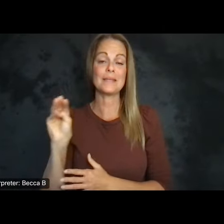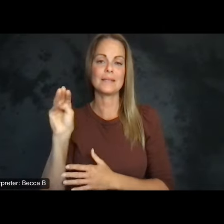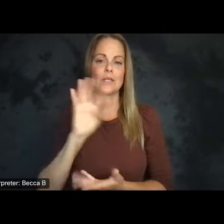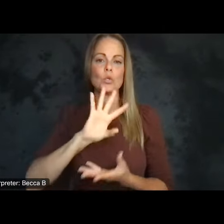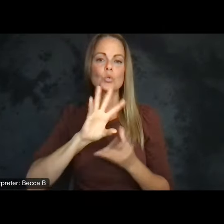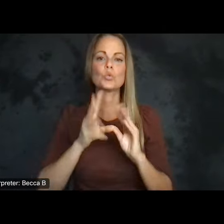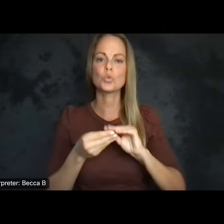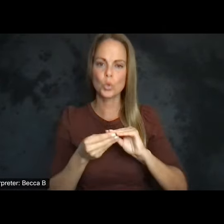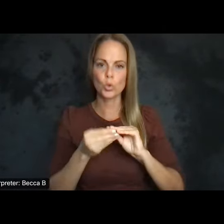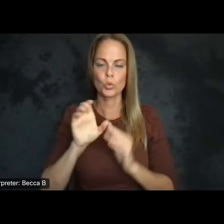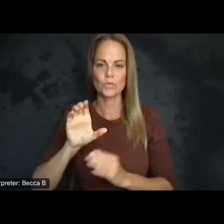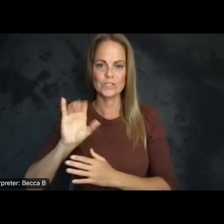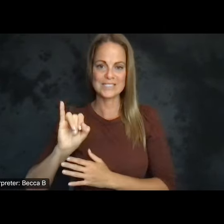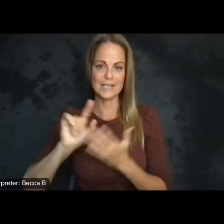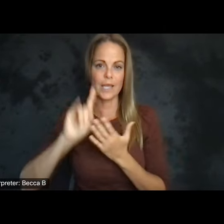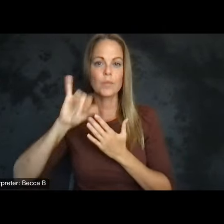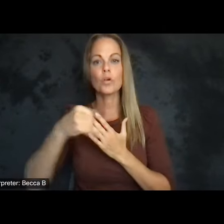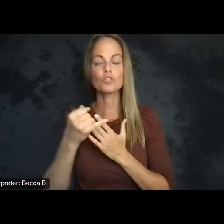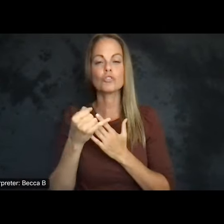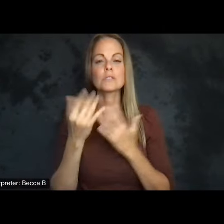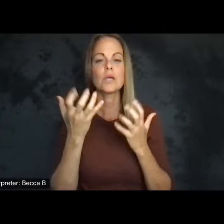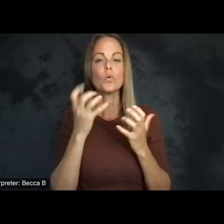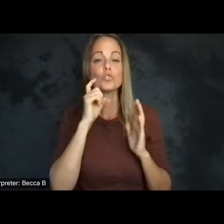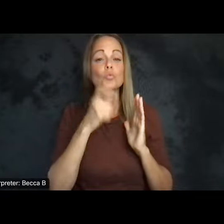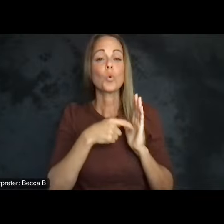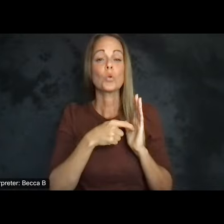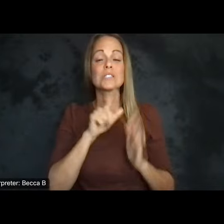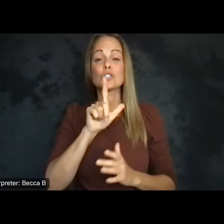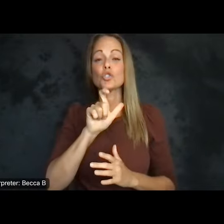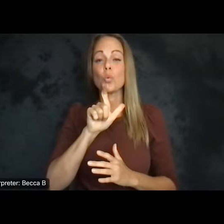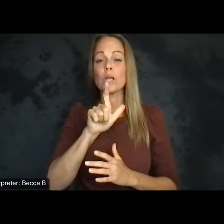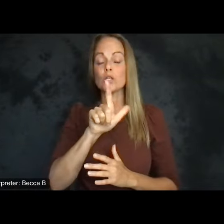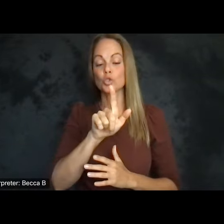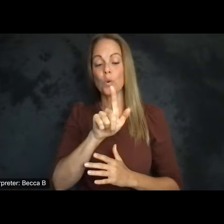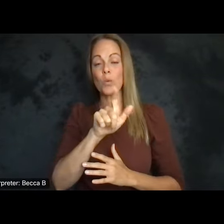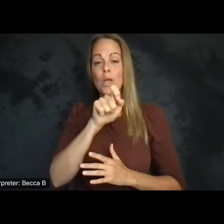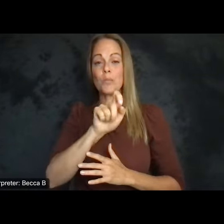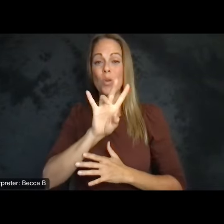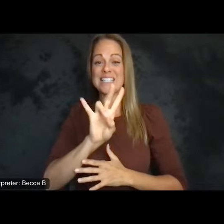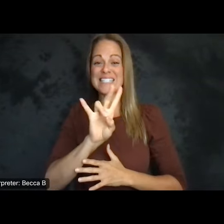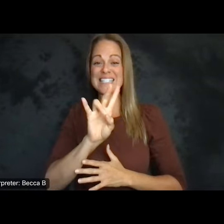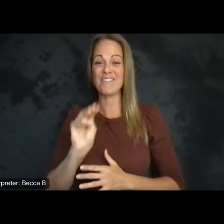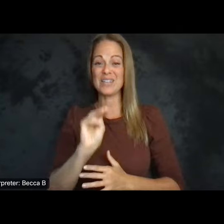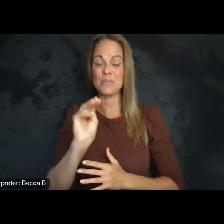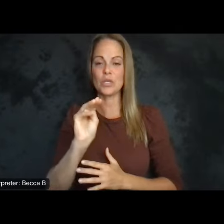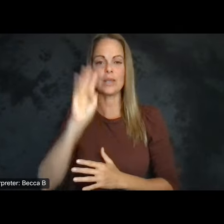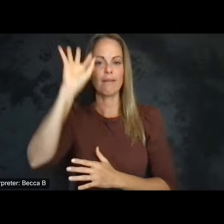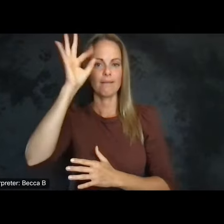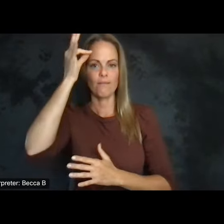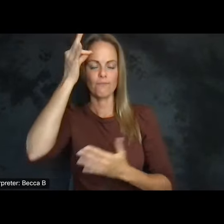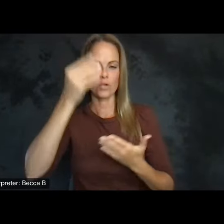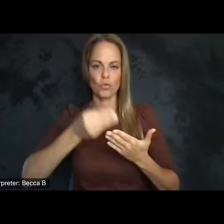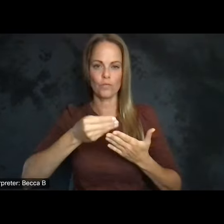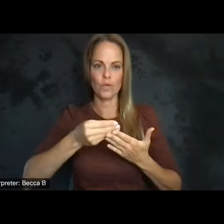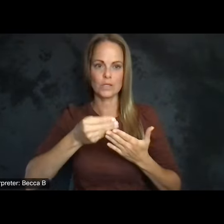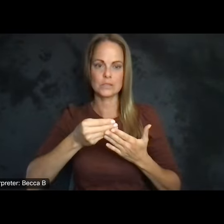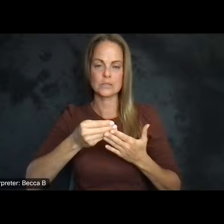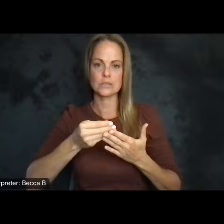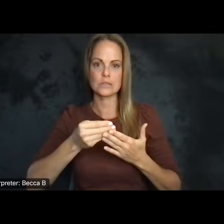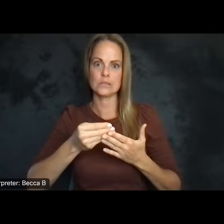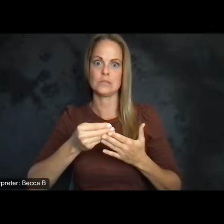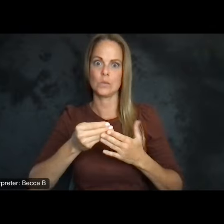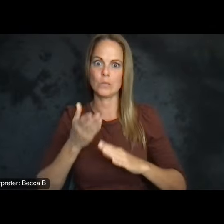in CI projects. I'd like to note that 21.7 million of that is federal funds. There's a big jump. We had to push